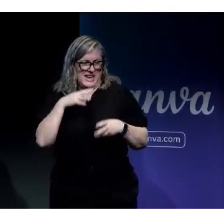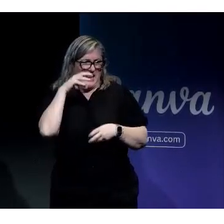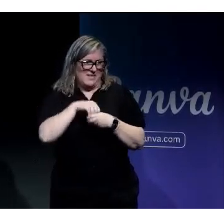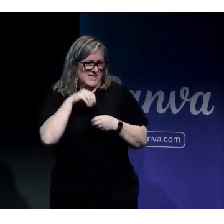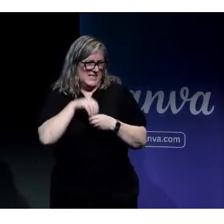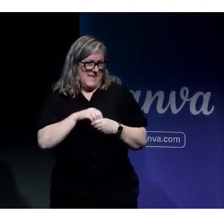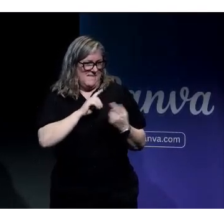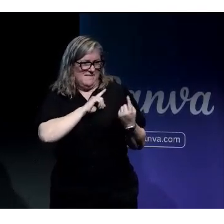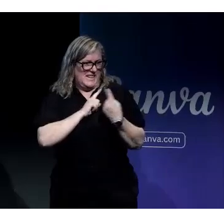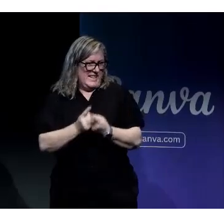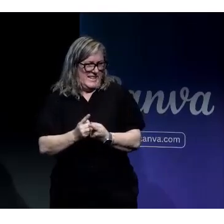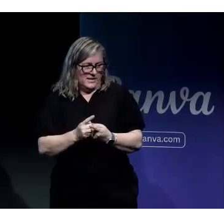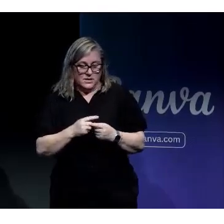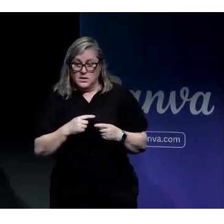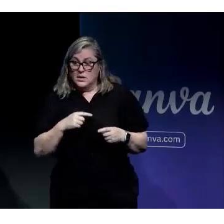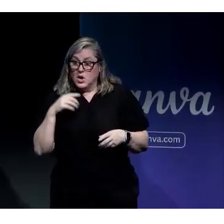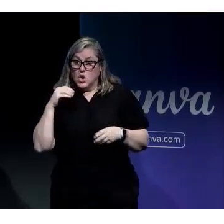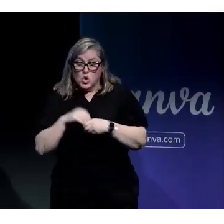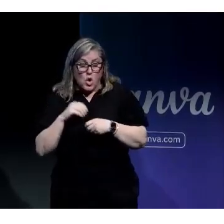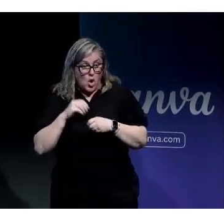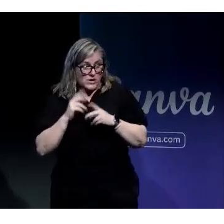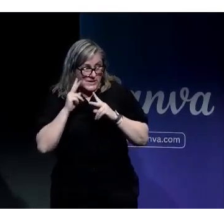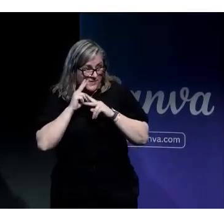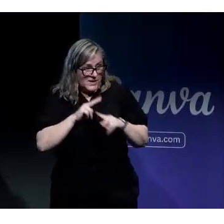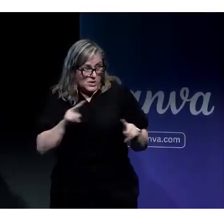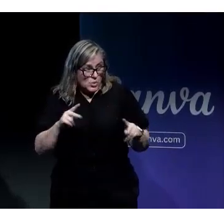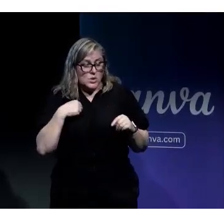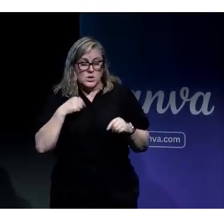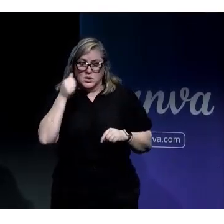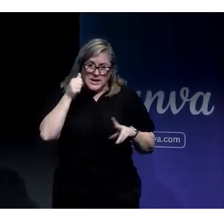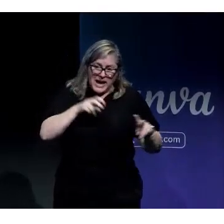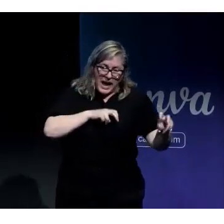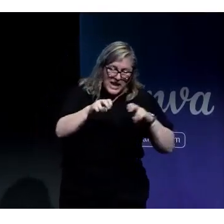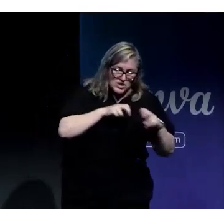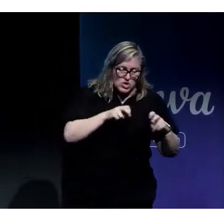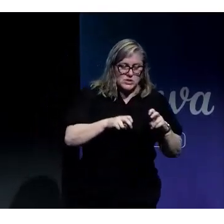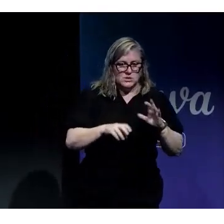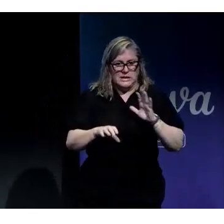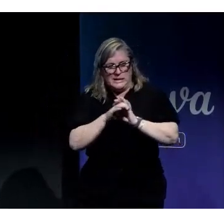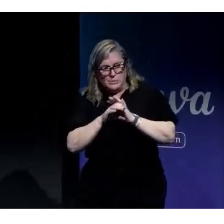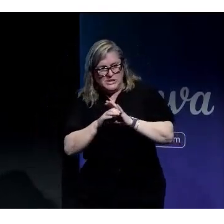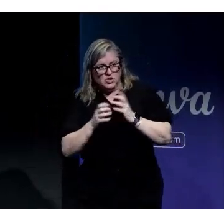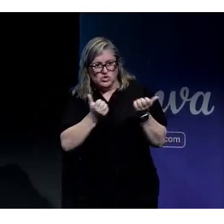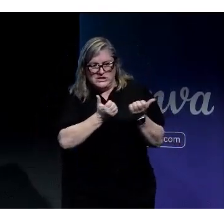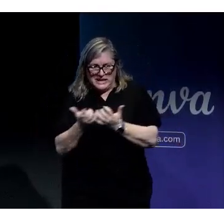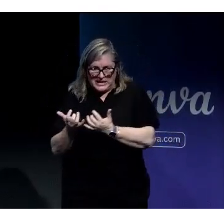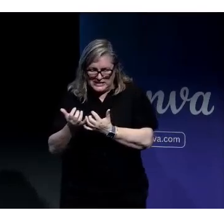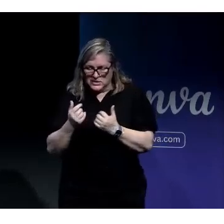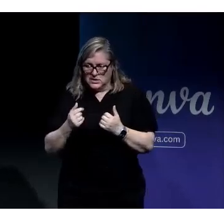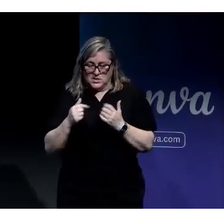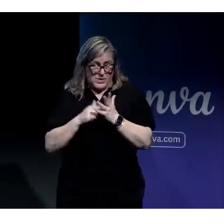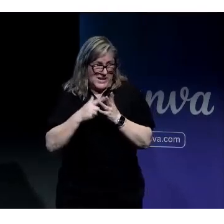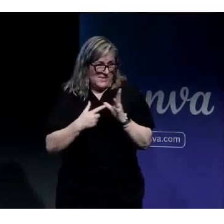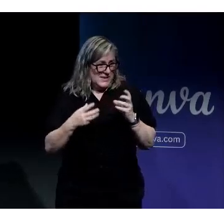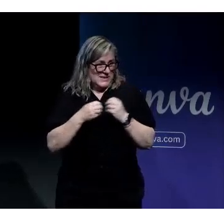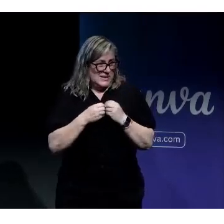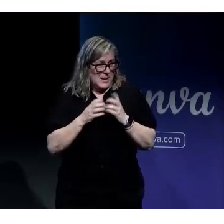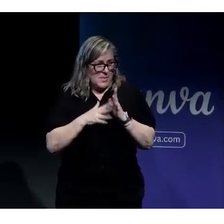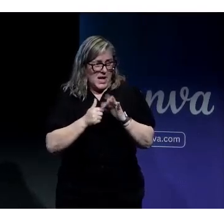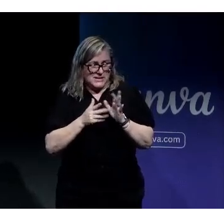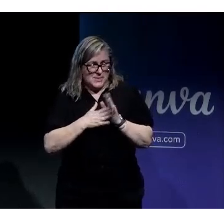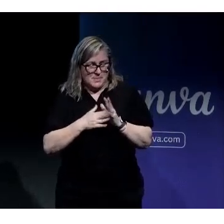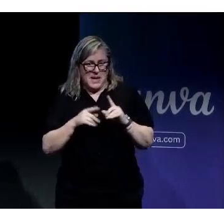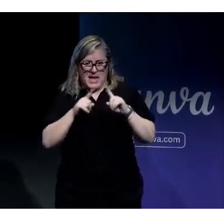it. In the content view, you don't action an image or text, so we only have our tab item and its pane.